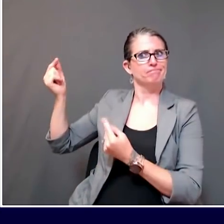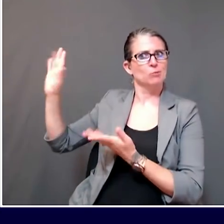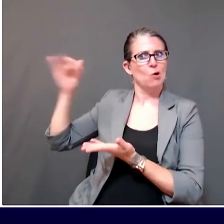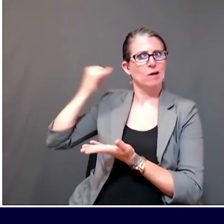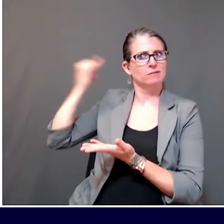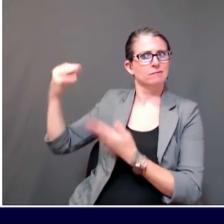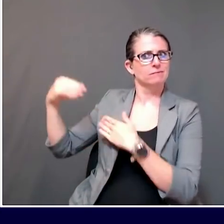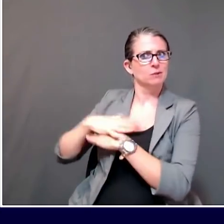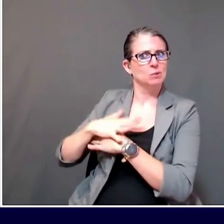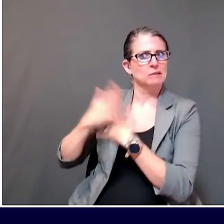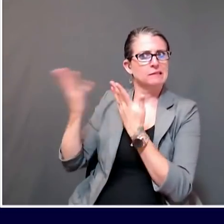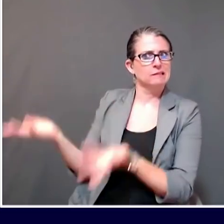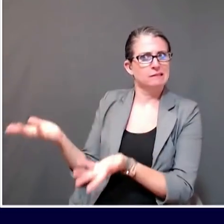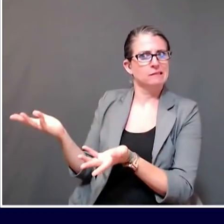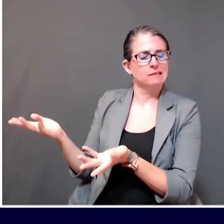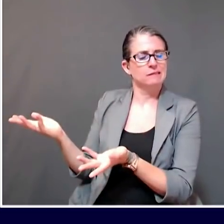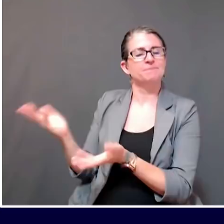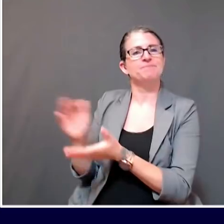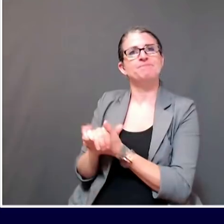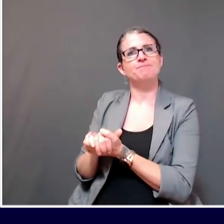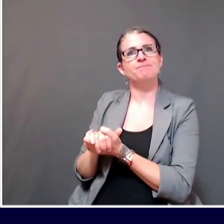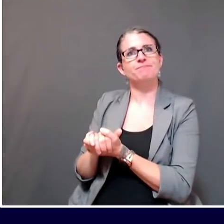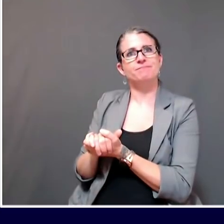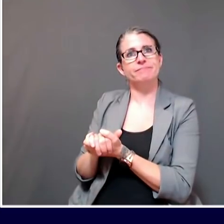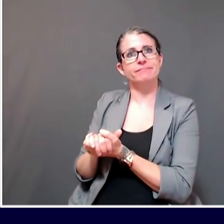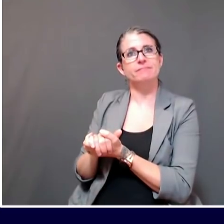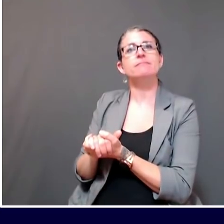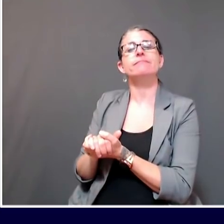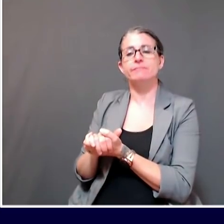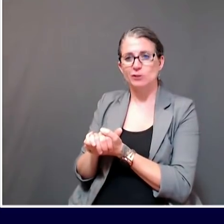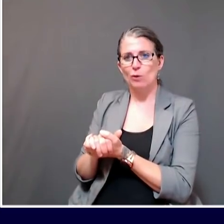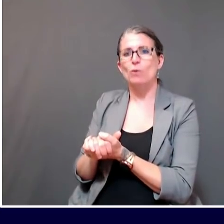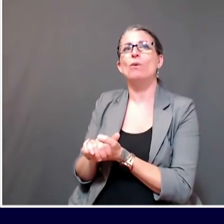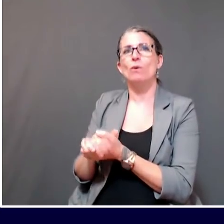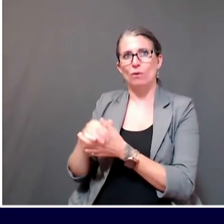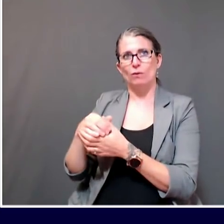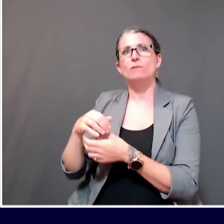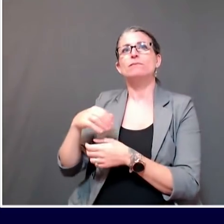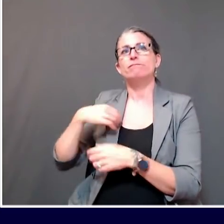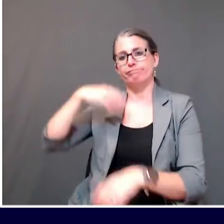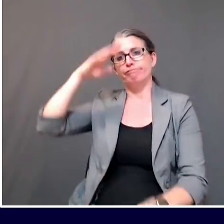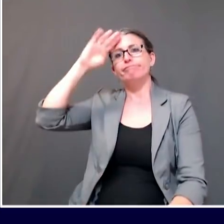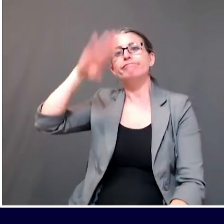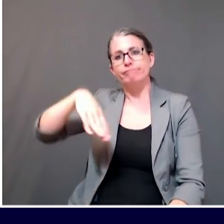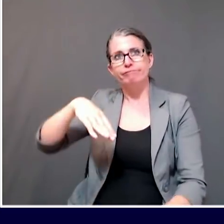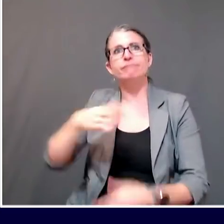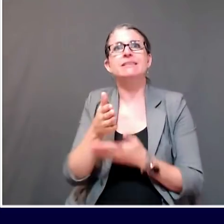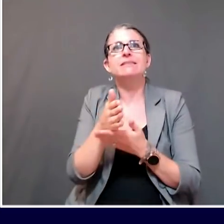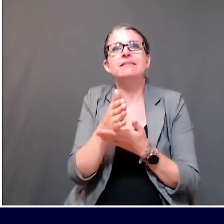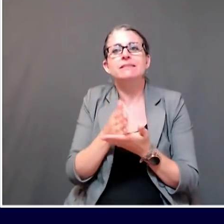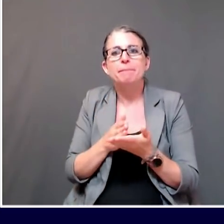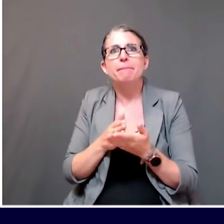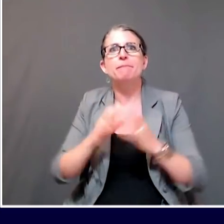we really do respect the fact that organizers of most of these events do follow those national protocols.